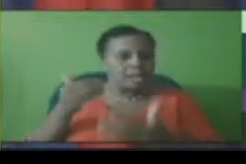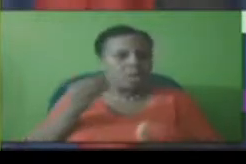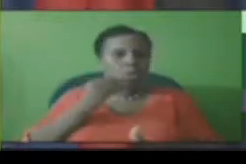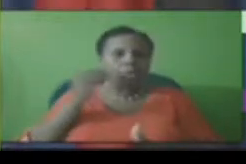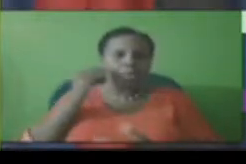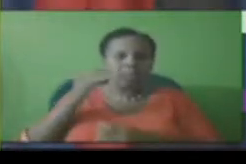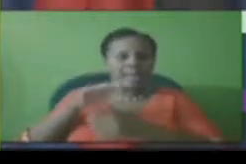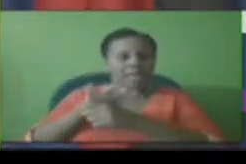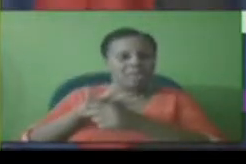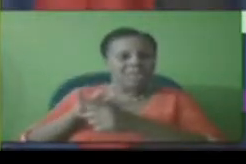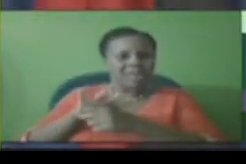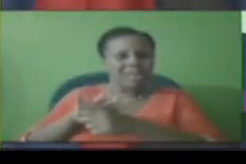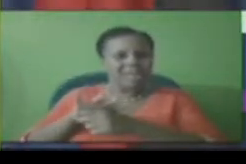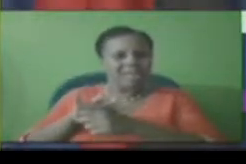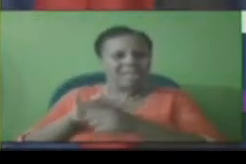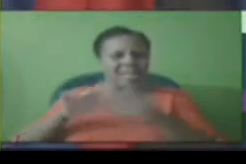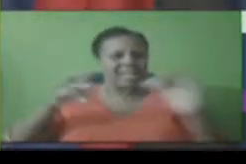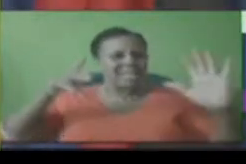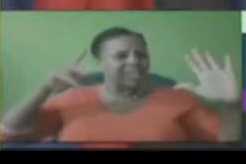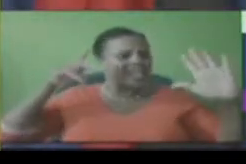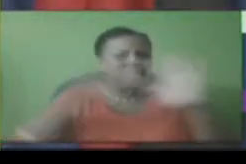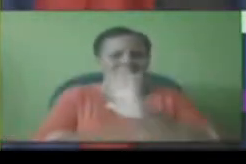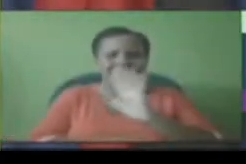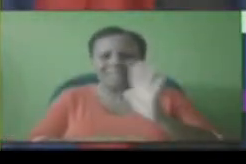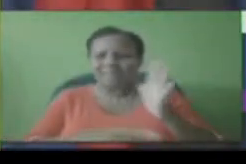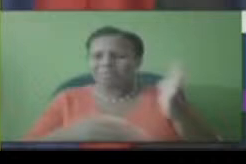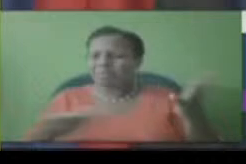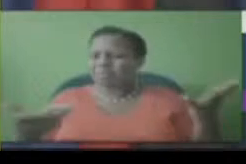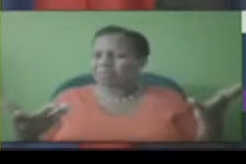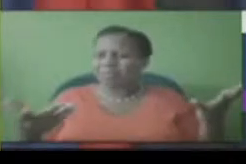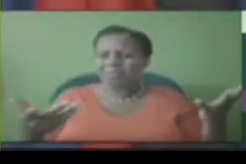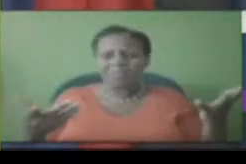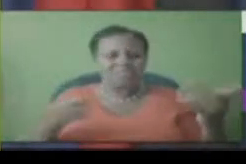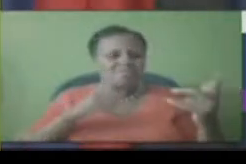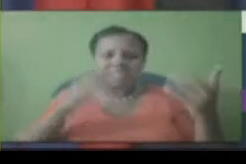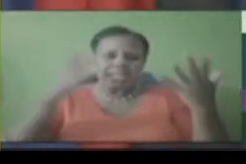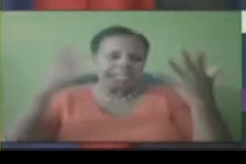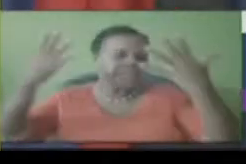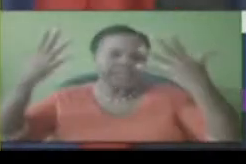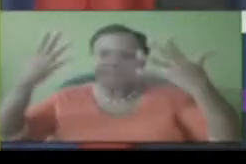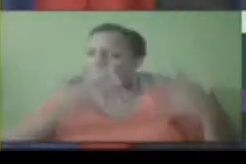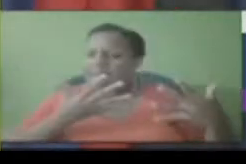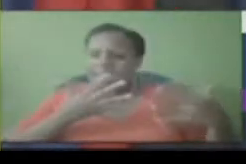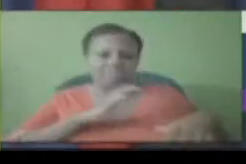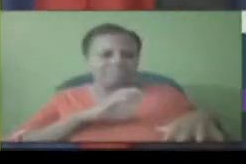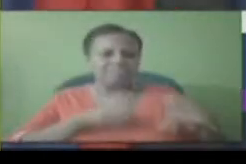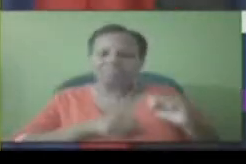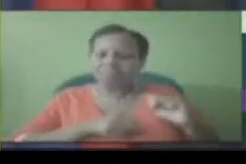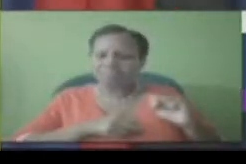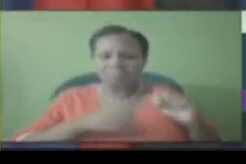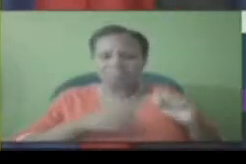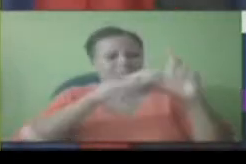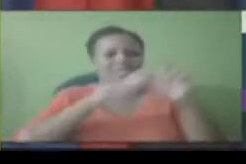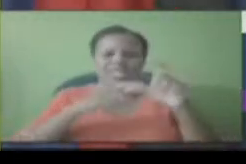fact, CARICOM had tried to get into Haiti to have,